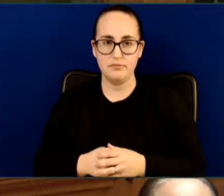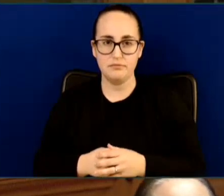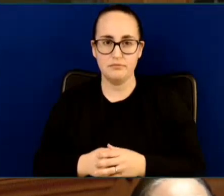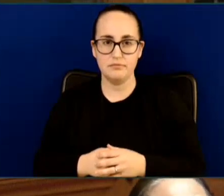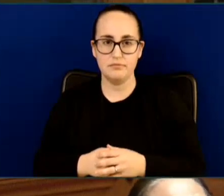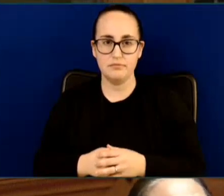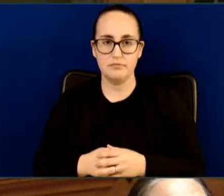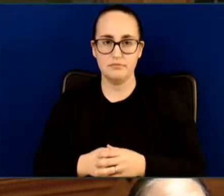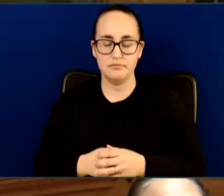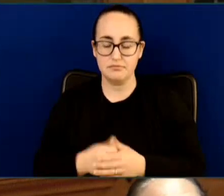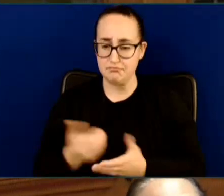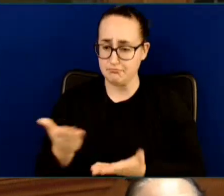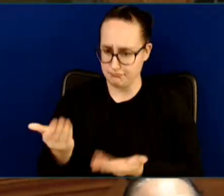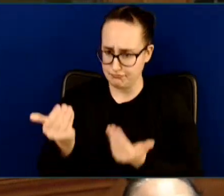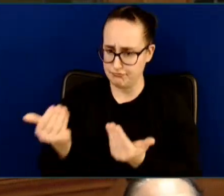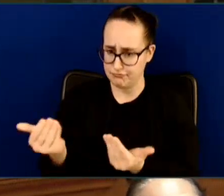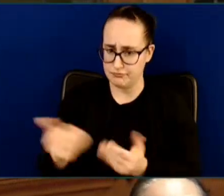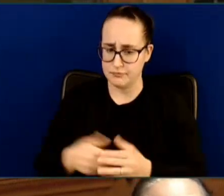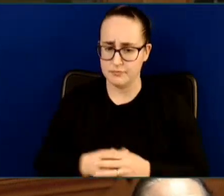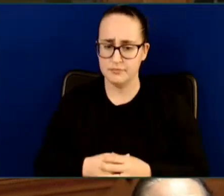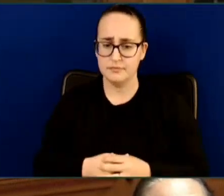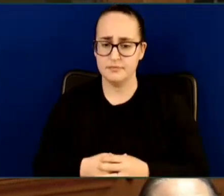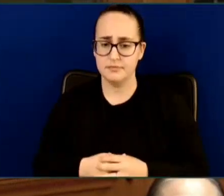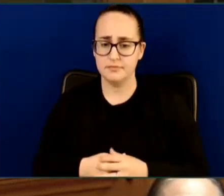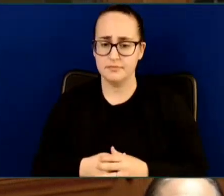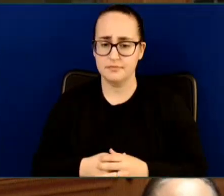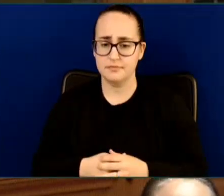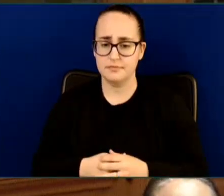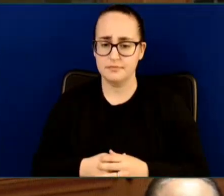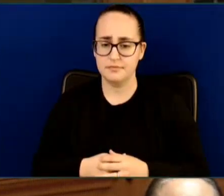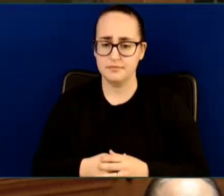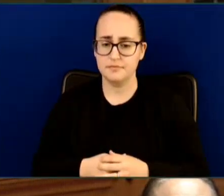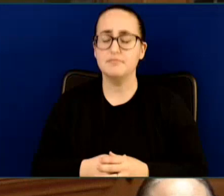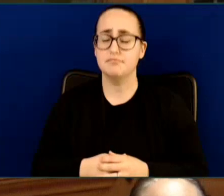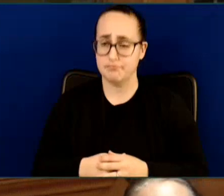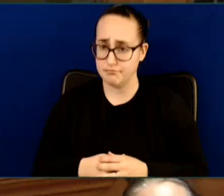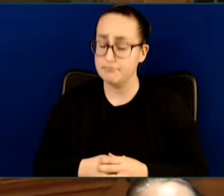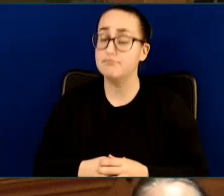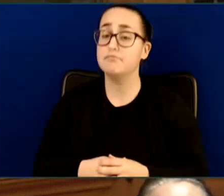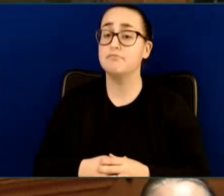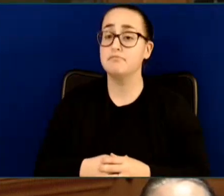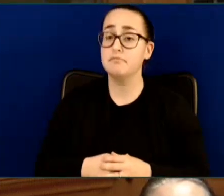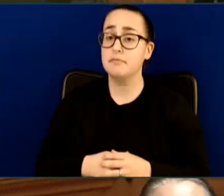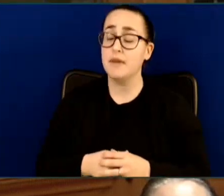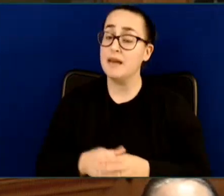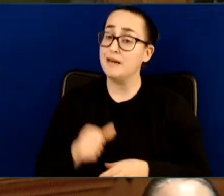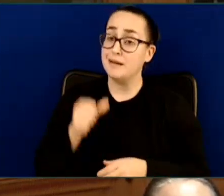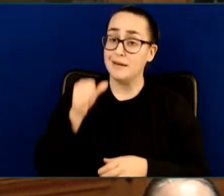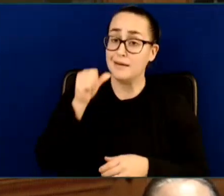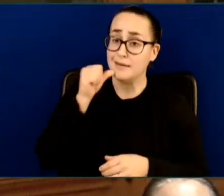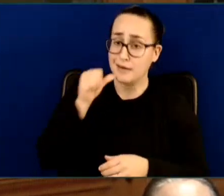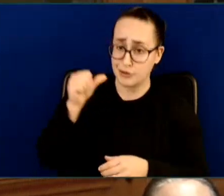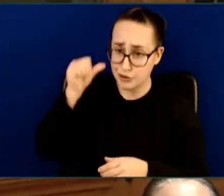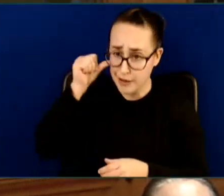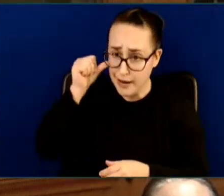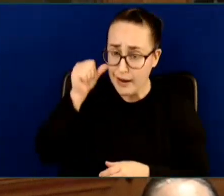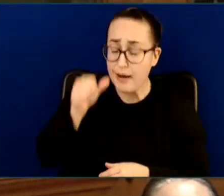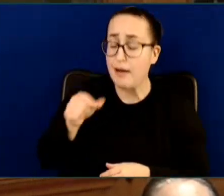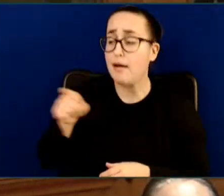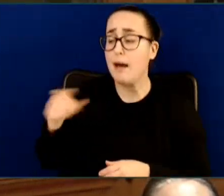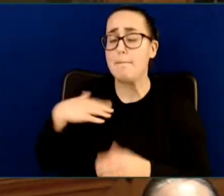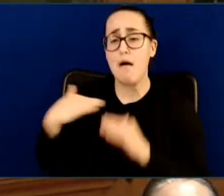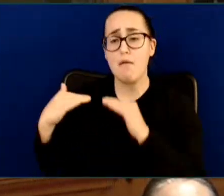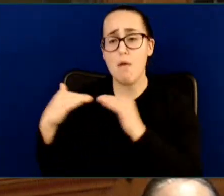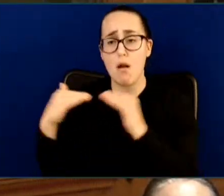Leader of third party. Thank you, Honourable Speaker. Yesterday, in response to my colleague from Saanich North in the island, the Minister of